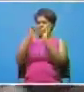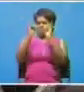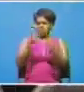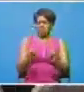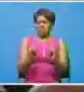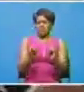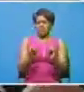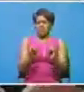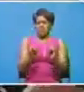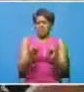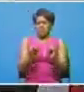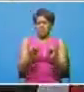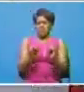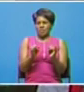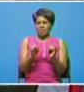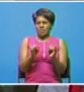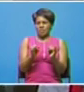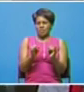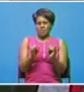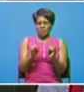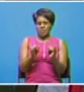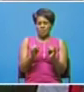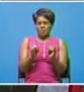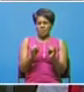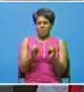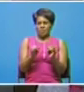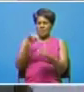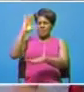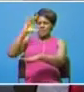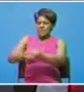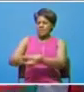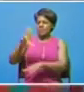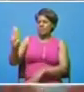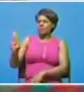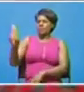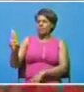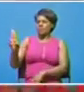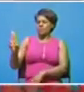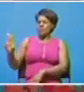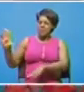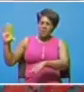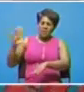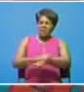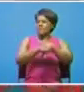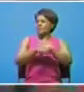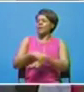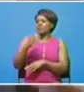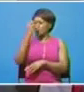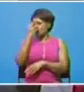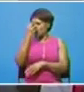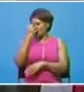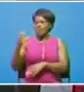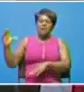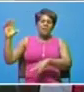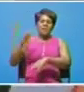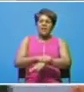Bundotich Zedekaya Kiprop Buzeki. NASA Uhuru! NASA Ruto!